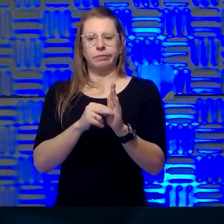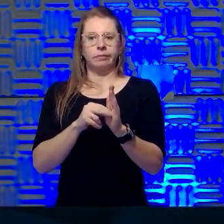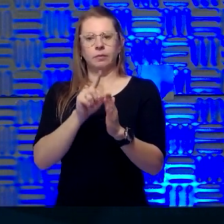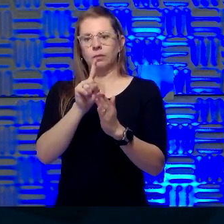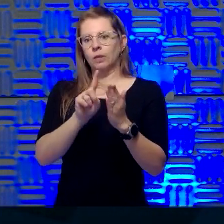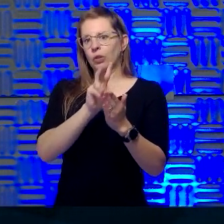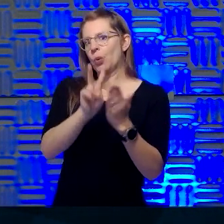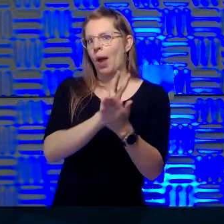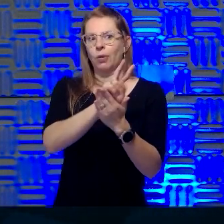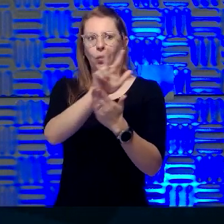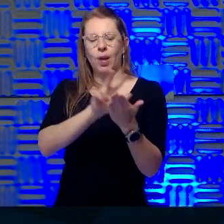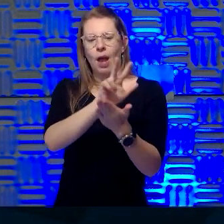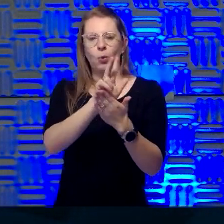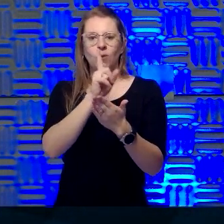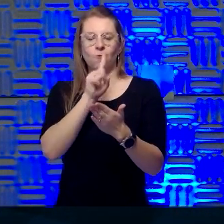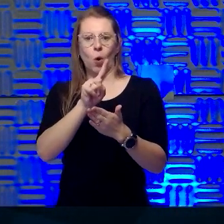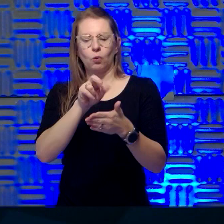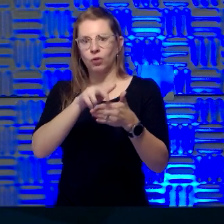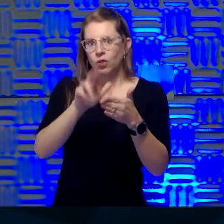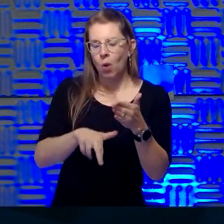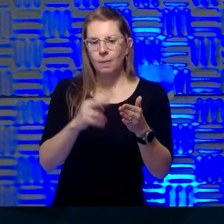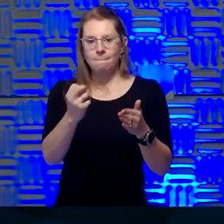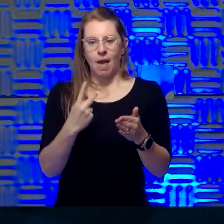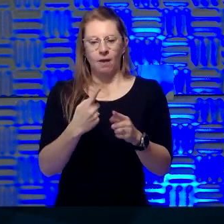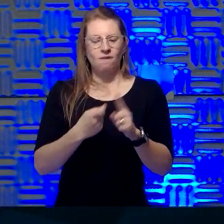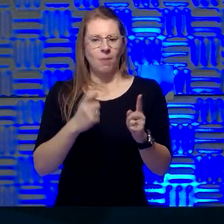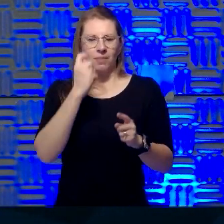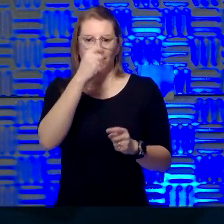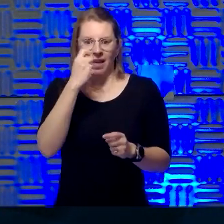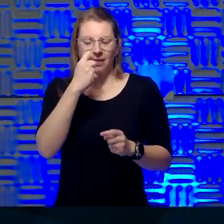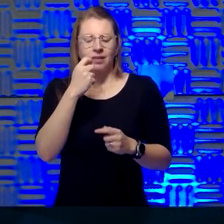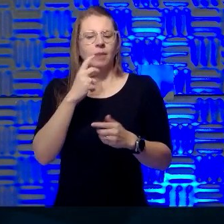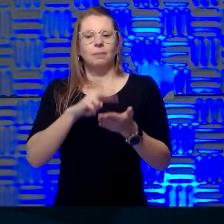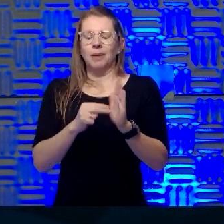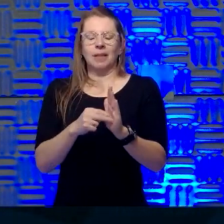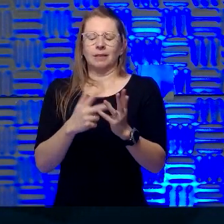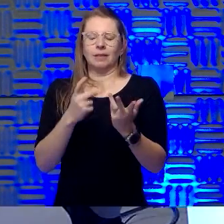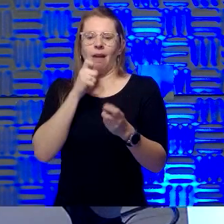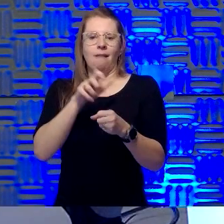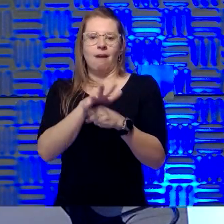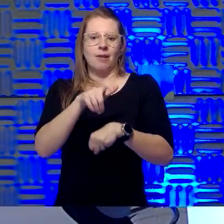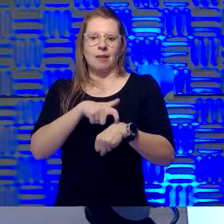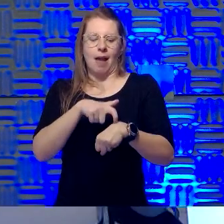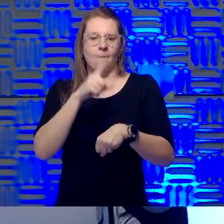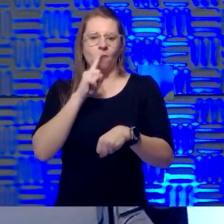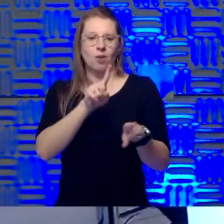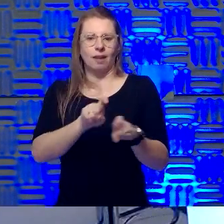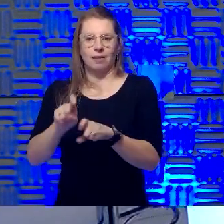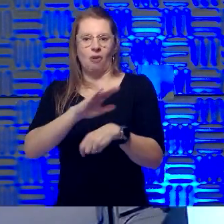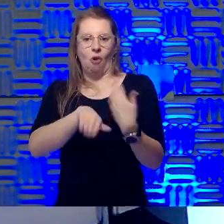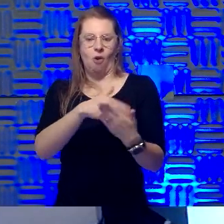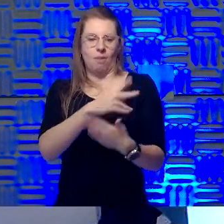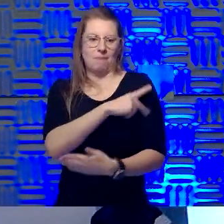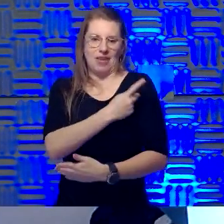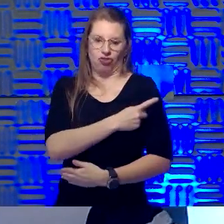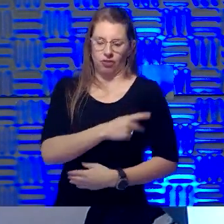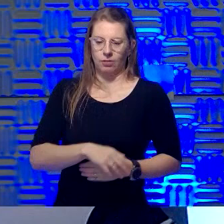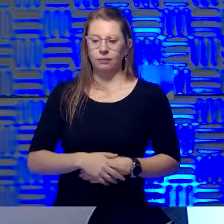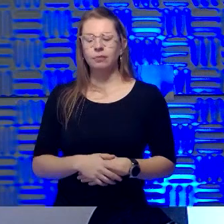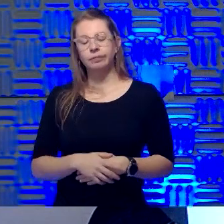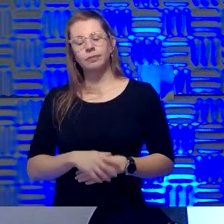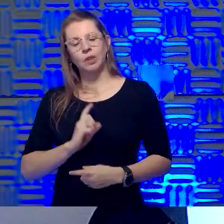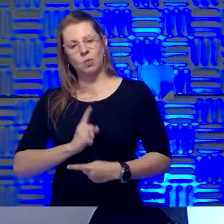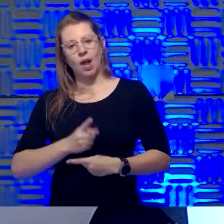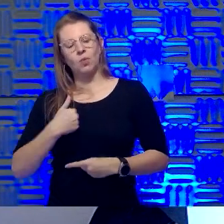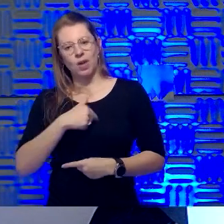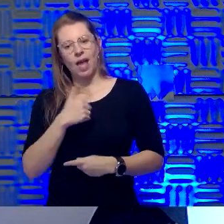it's causing us a few difficulties there for being able to test every patient coming in. Yeah, and I think that's one of the keys. We're blessed; we have enough equipment